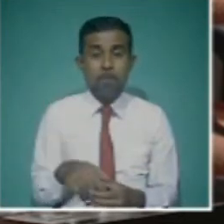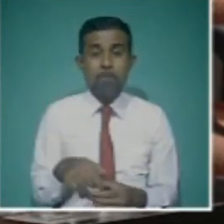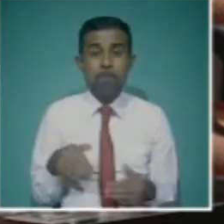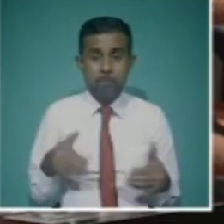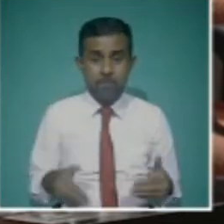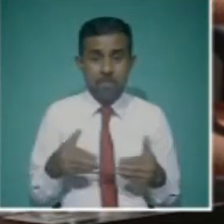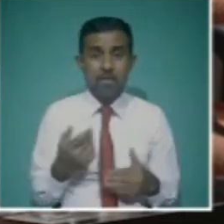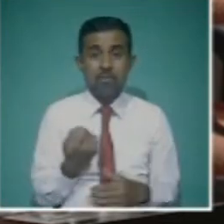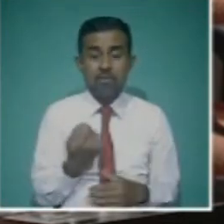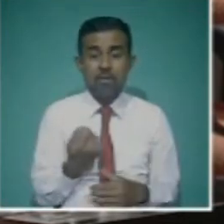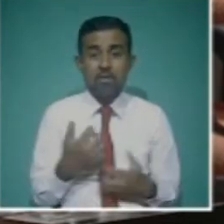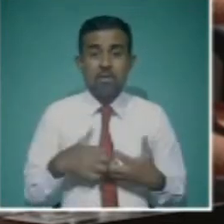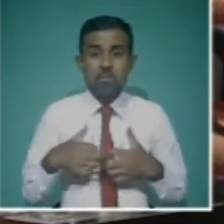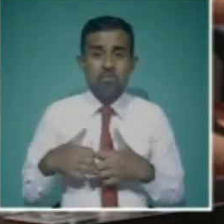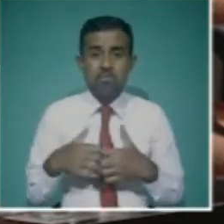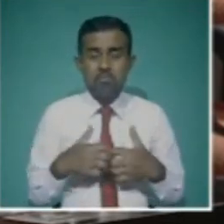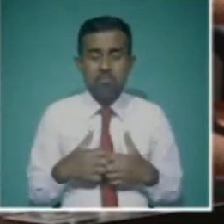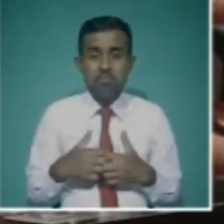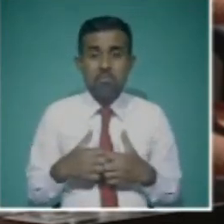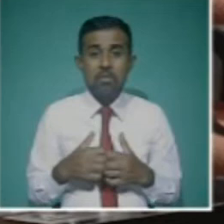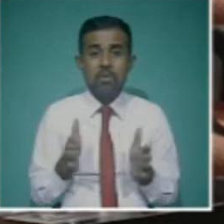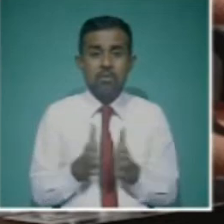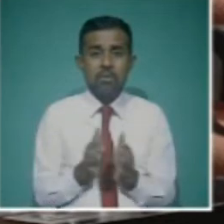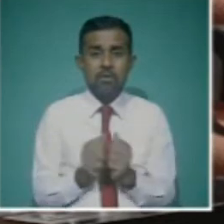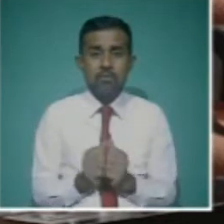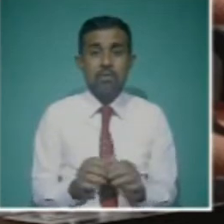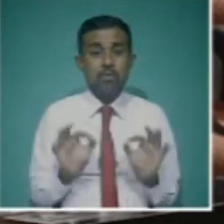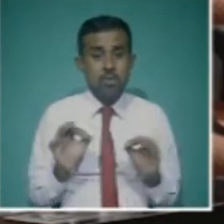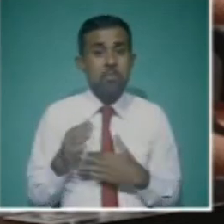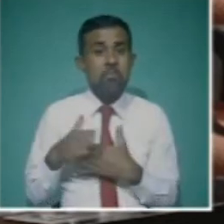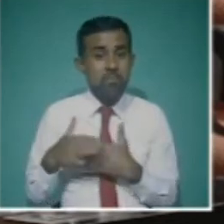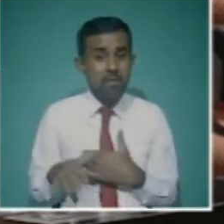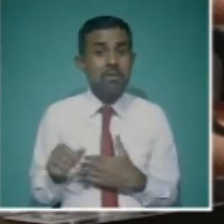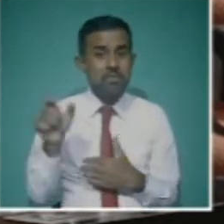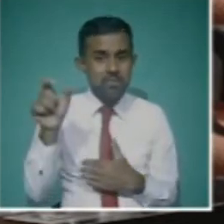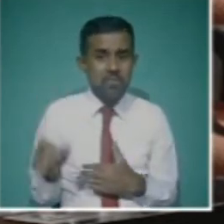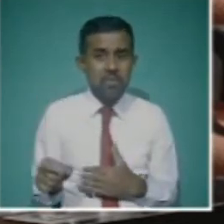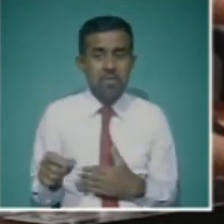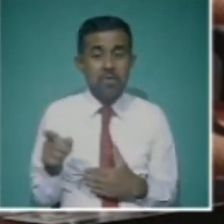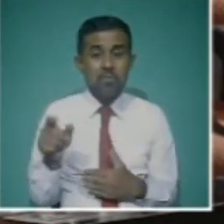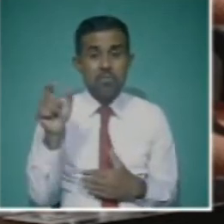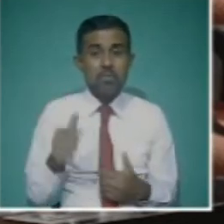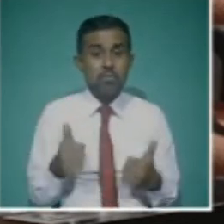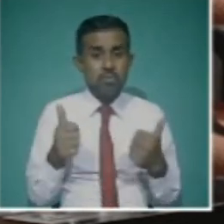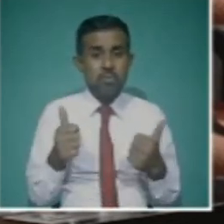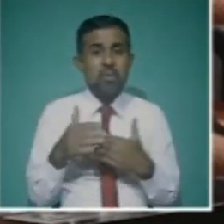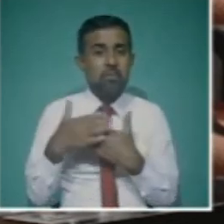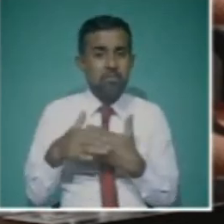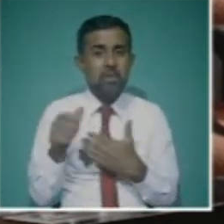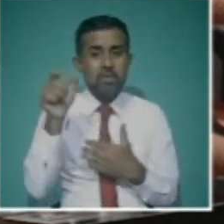also probably the most experienced person who will tell you that there is nothing wrong with federalism.